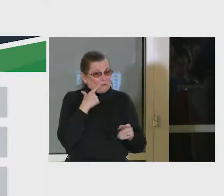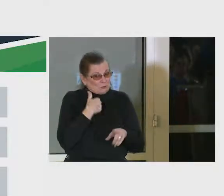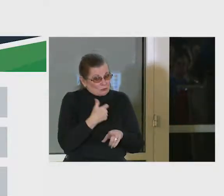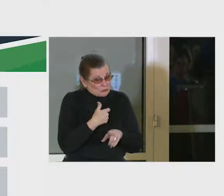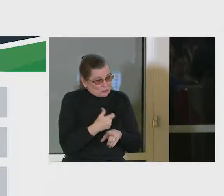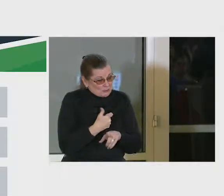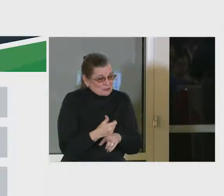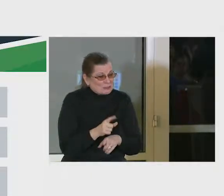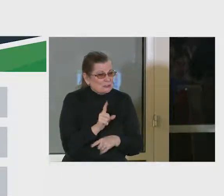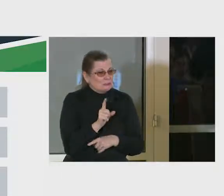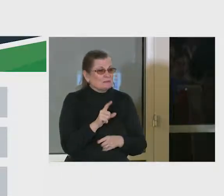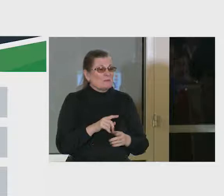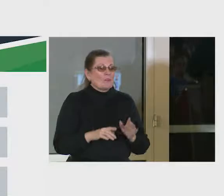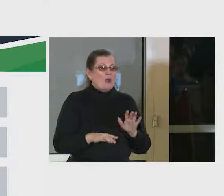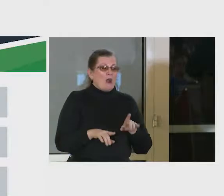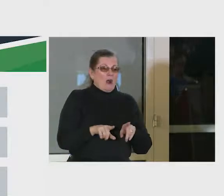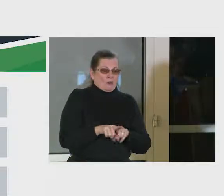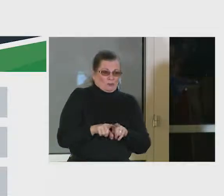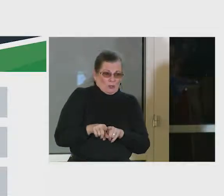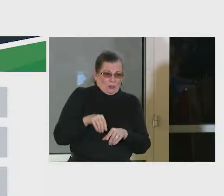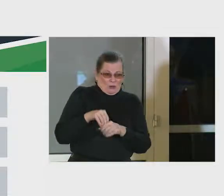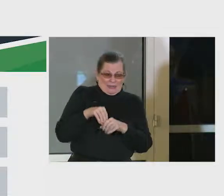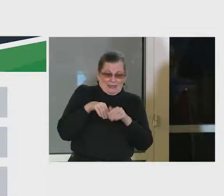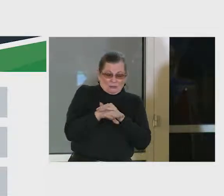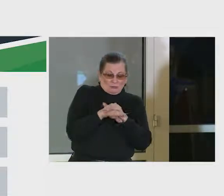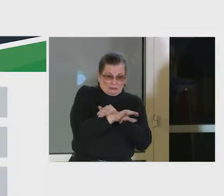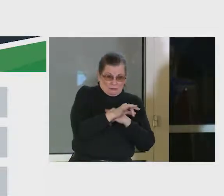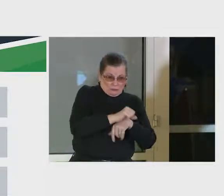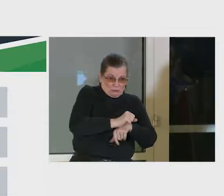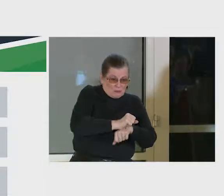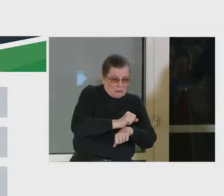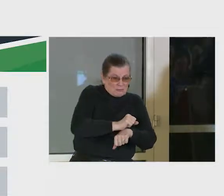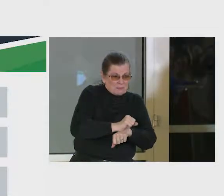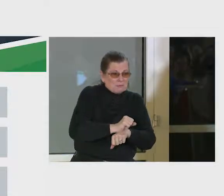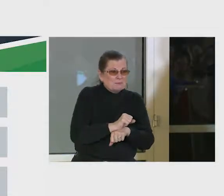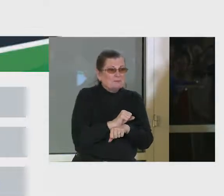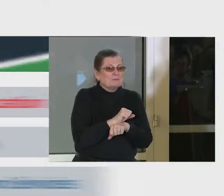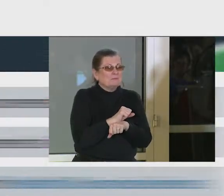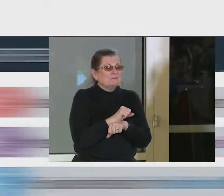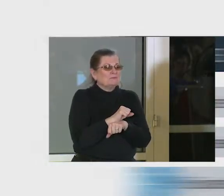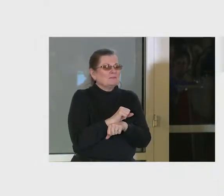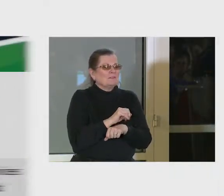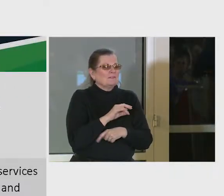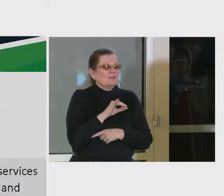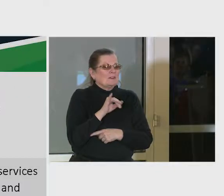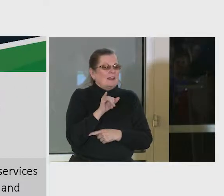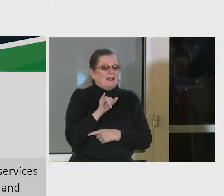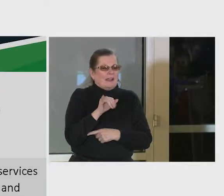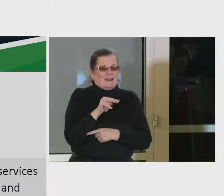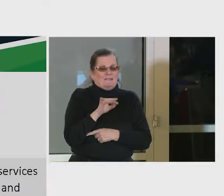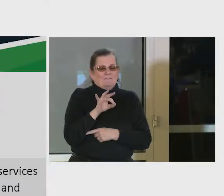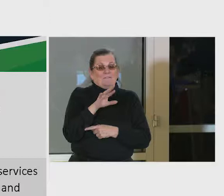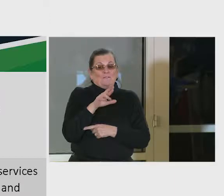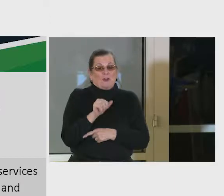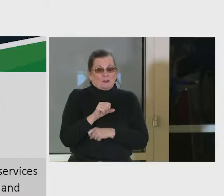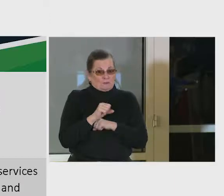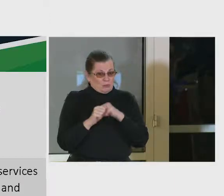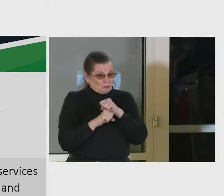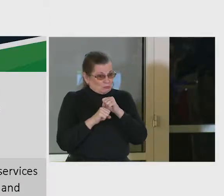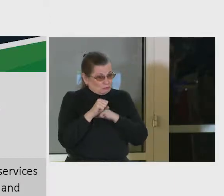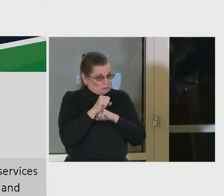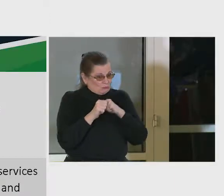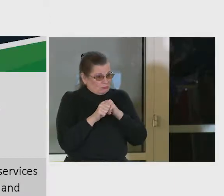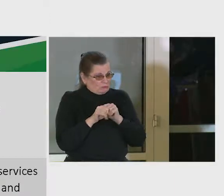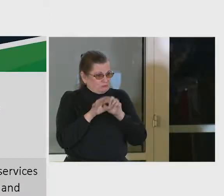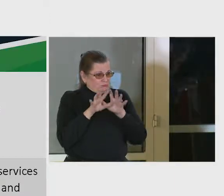opportunity, and making investments in our physical assets and infrastructure. So let's talk a bit